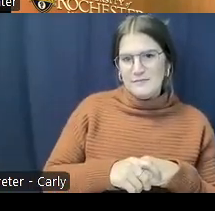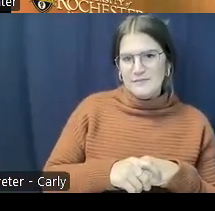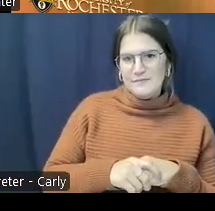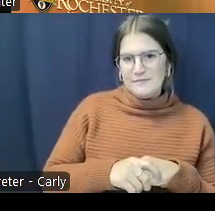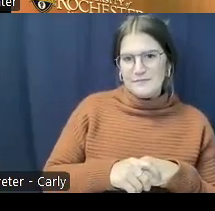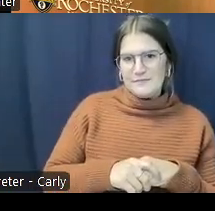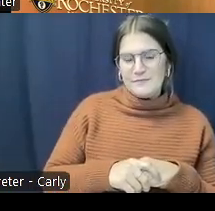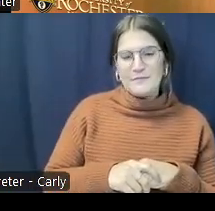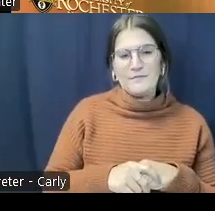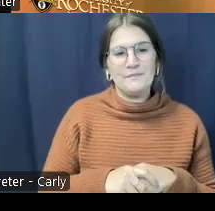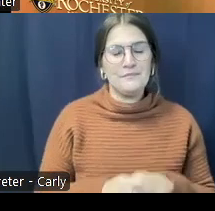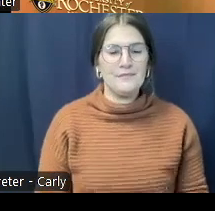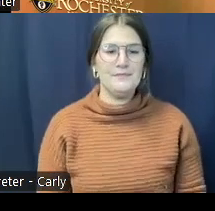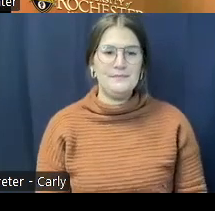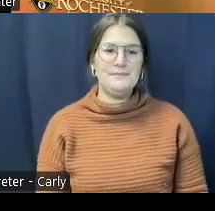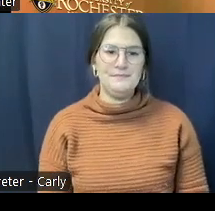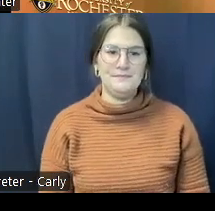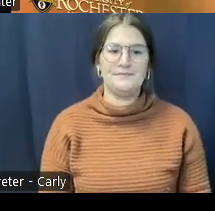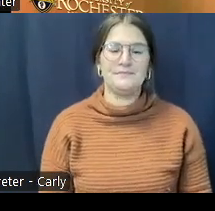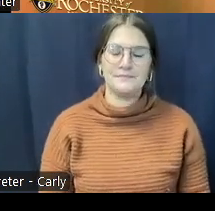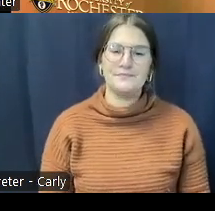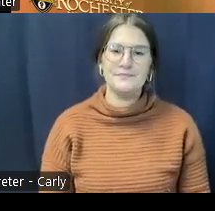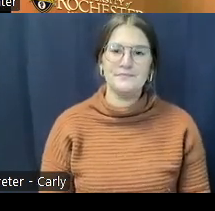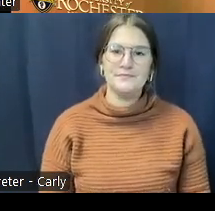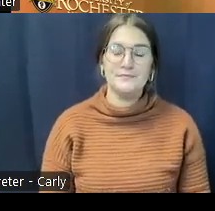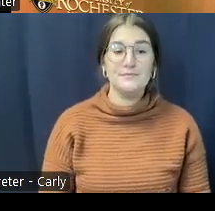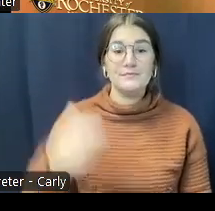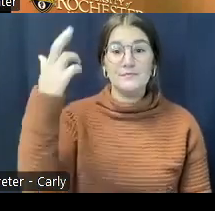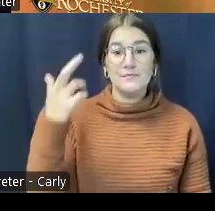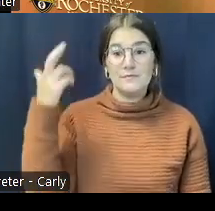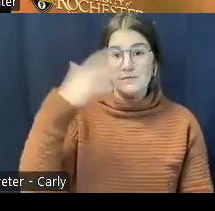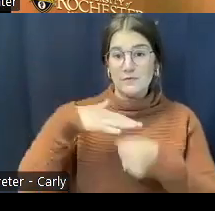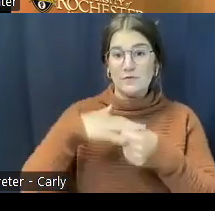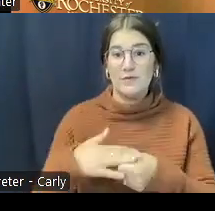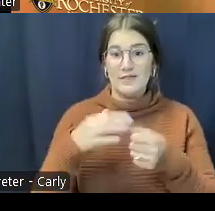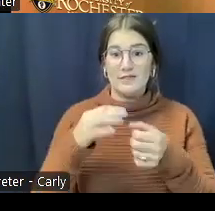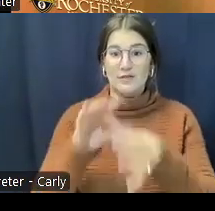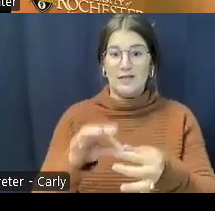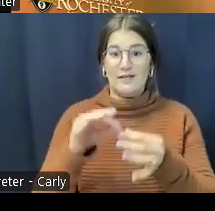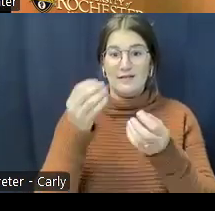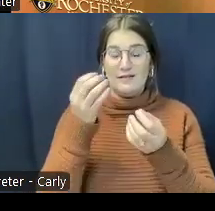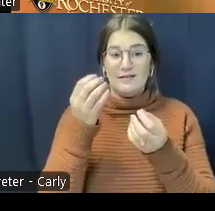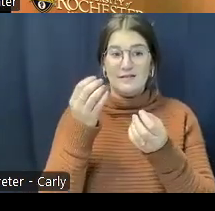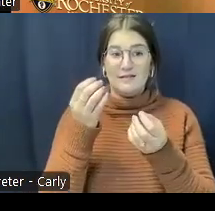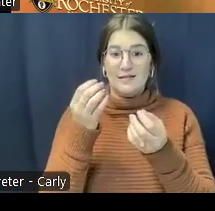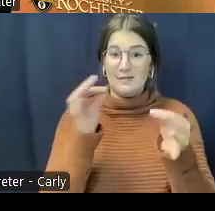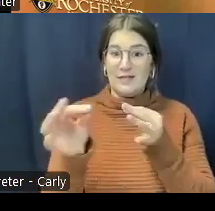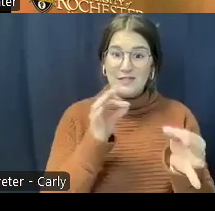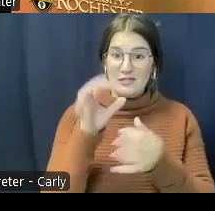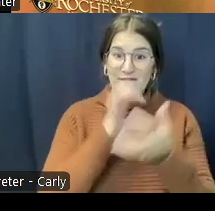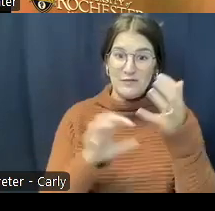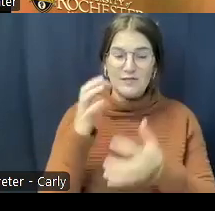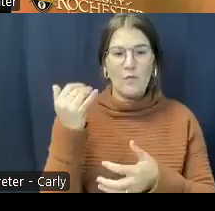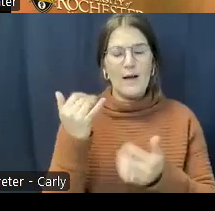The reason that the stress-related explanation can be so confusing is that much of our affective experience